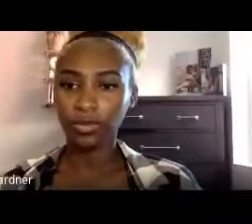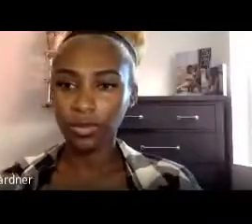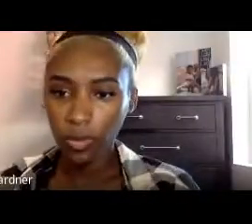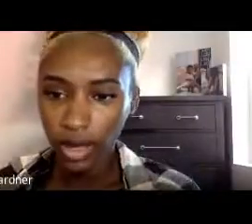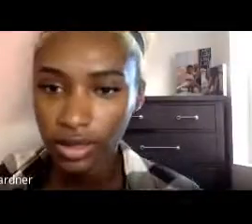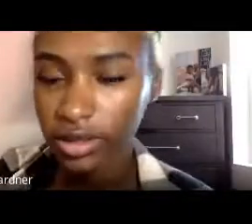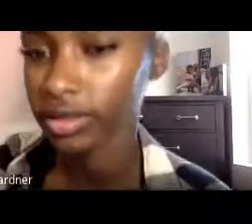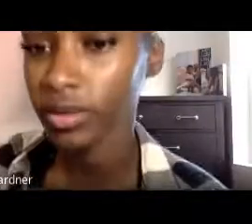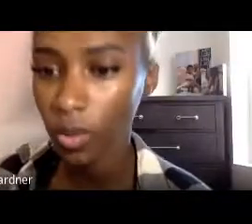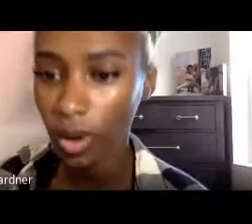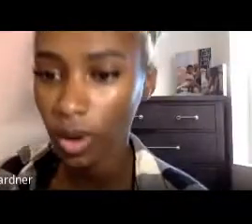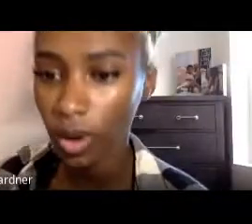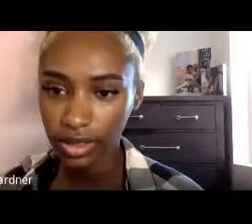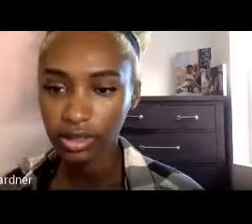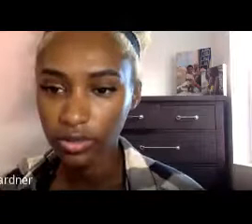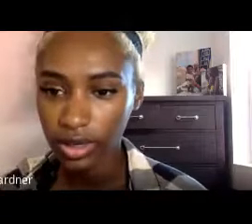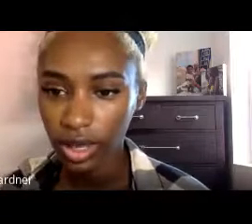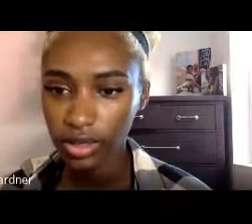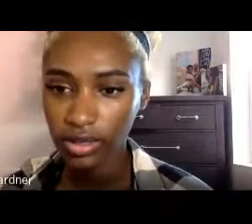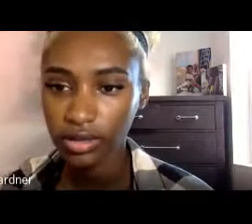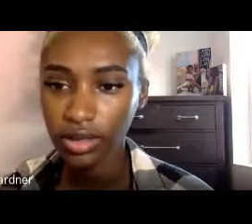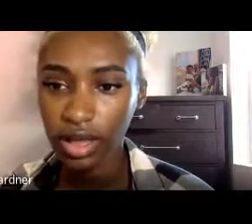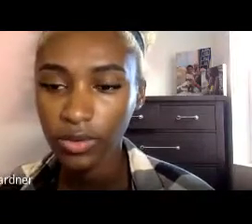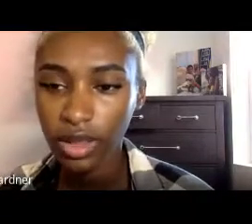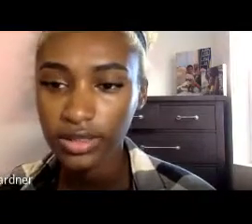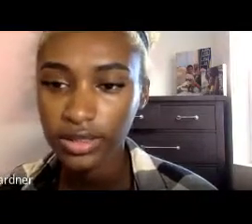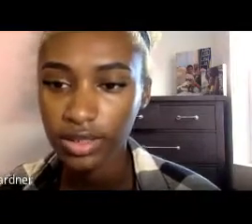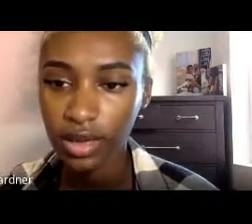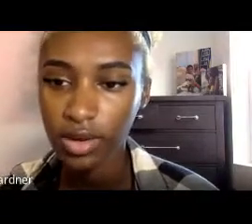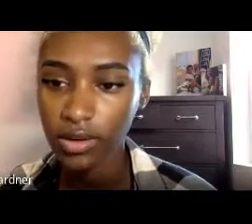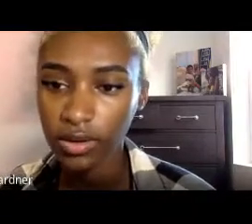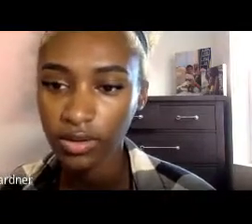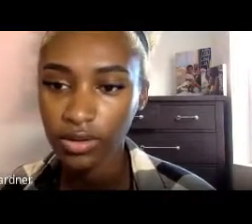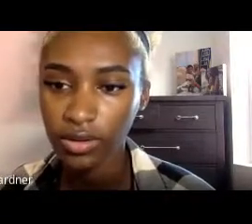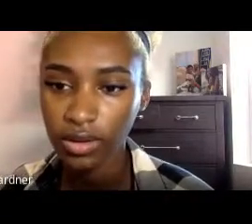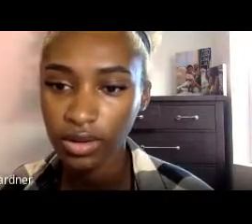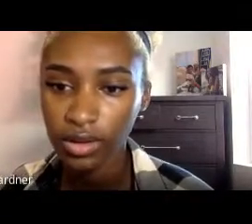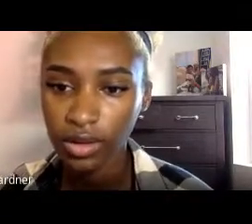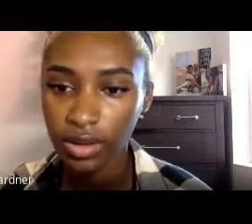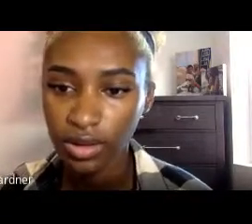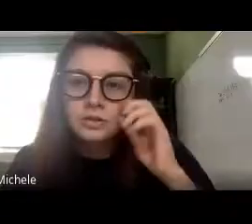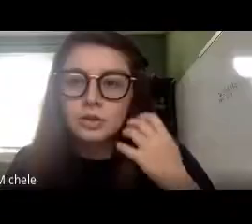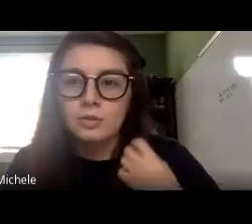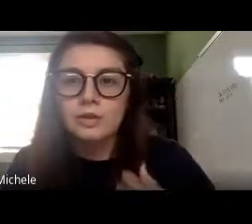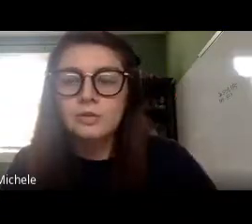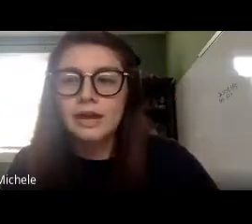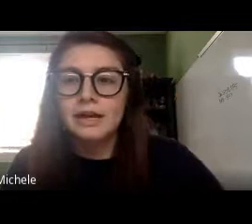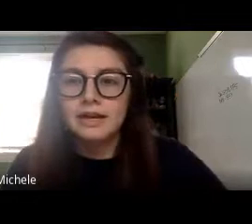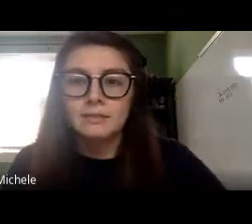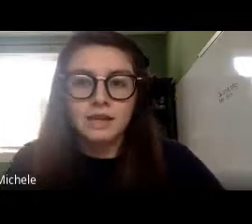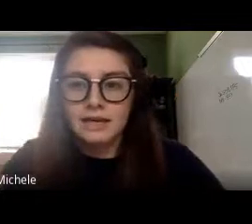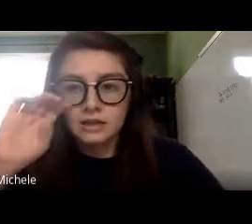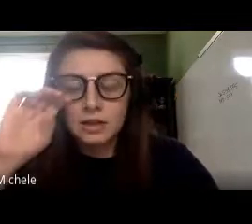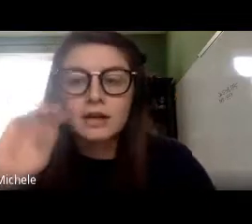Yeah. Why you indicate that with glasses? I don't know. So when you get